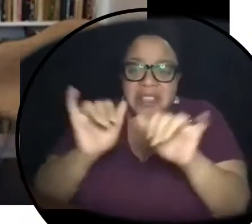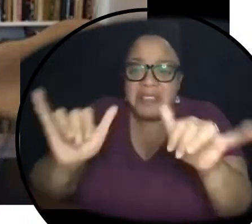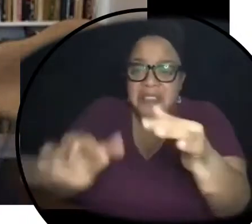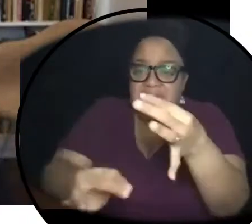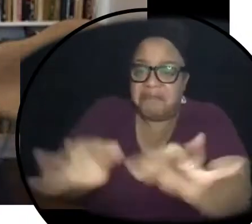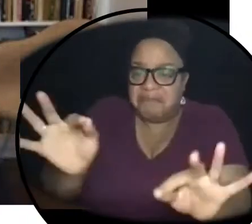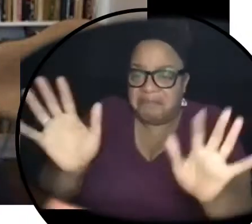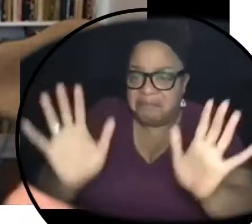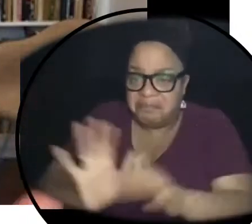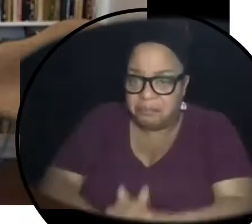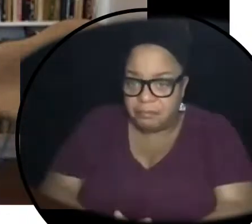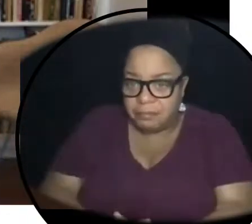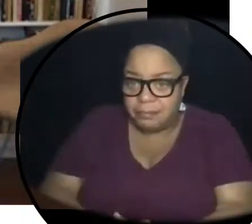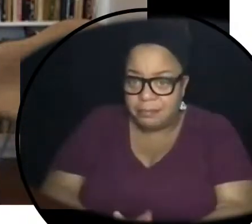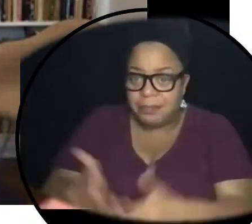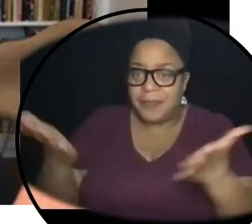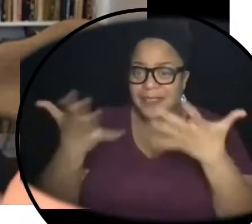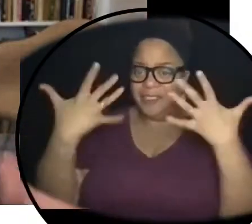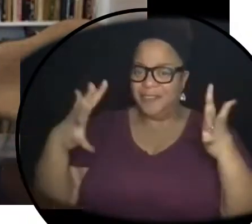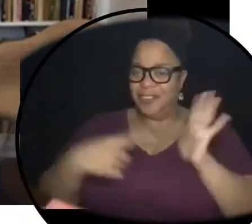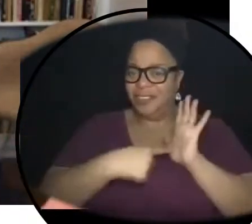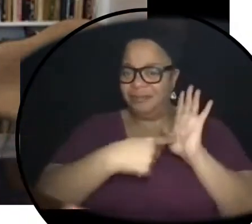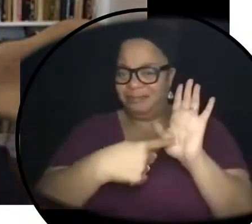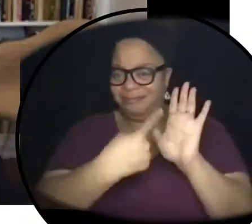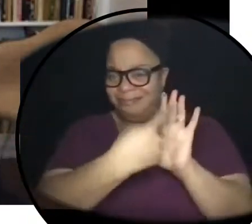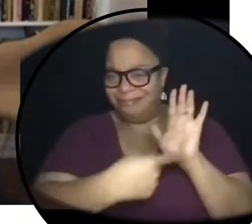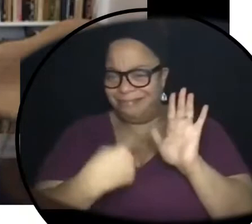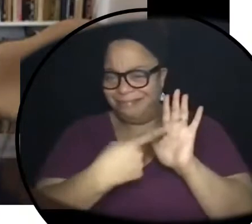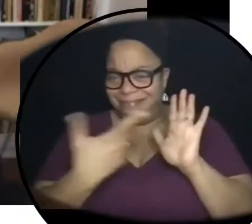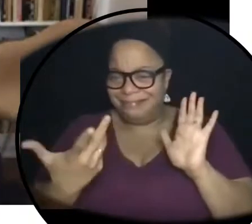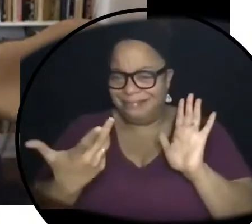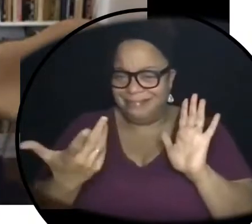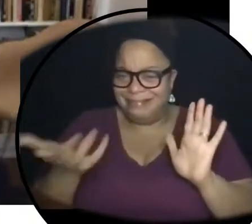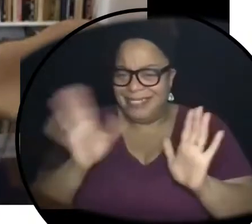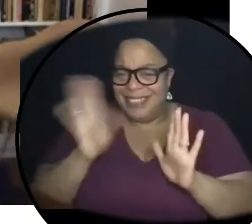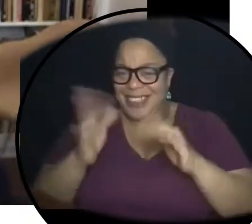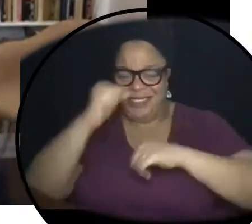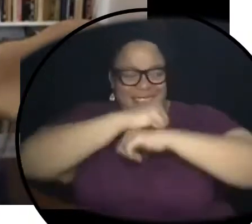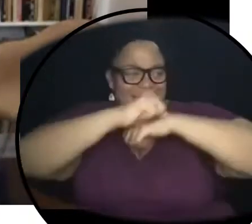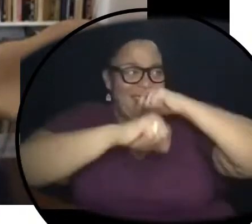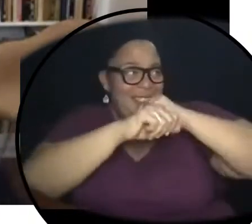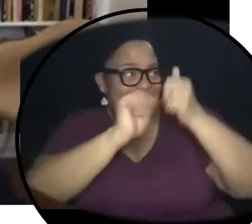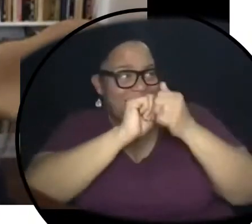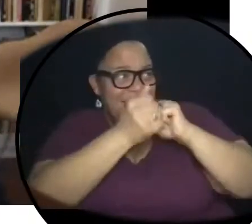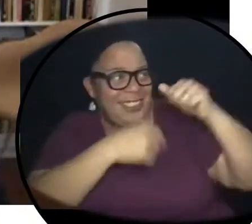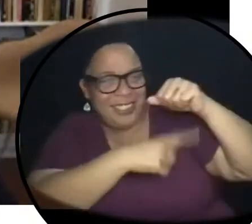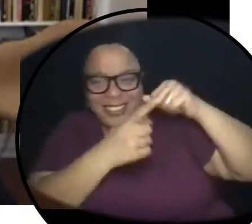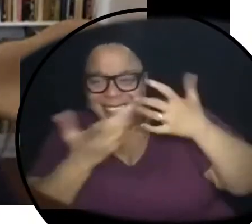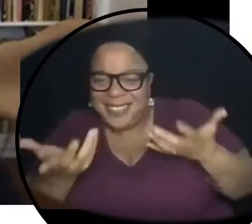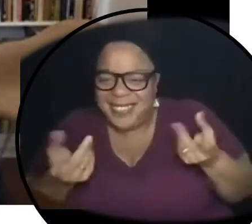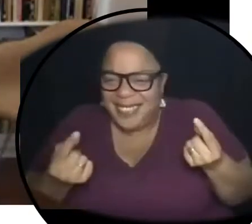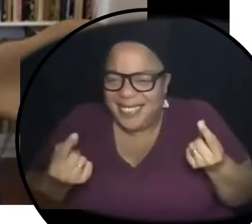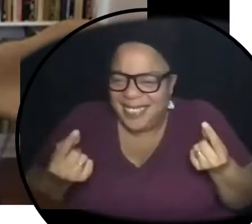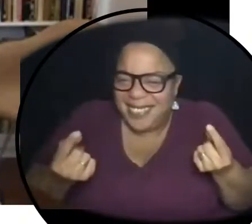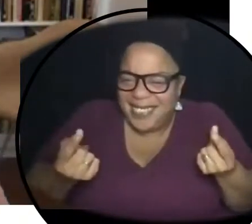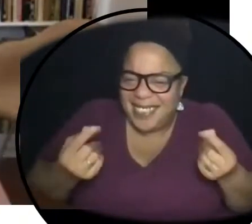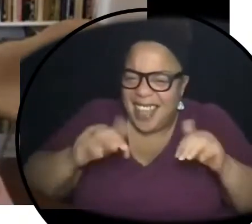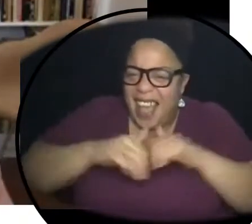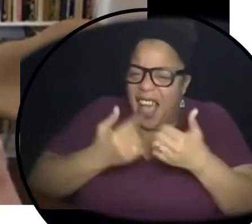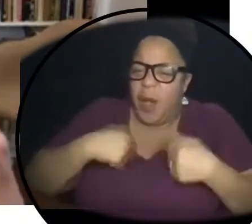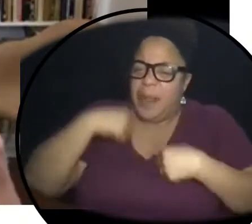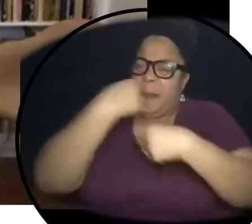not jails, but we don't need schools that try to become jails, which is what we have now. And I would